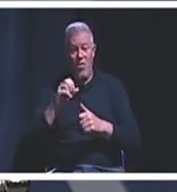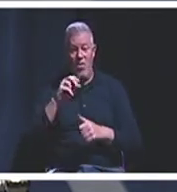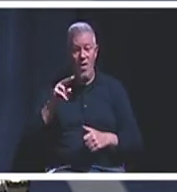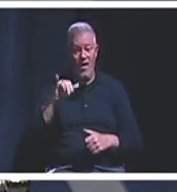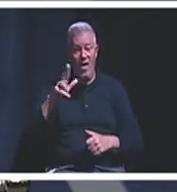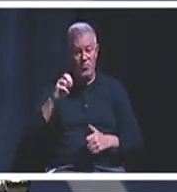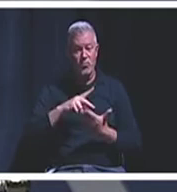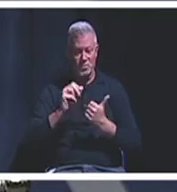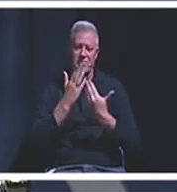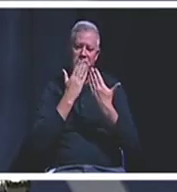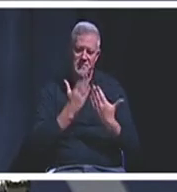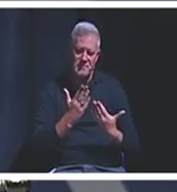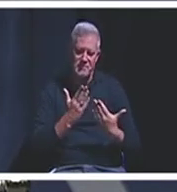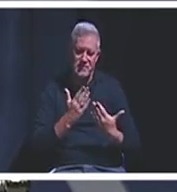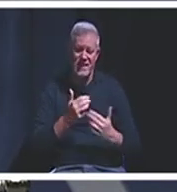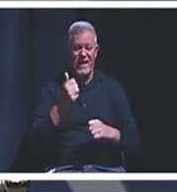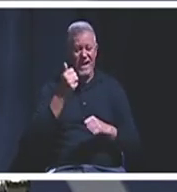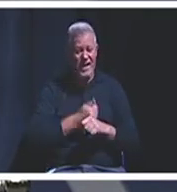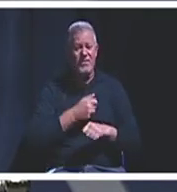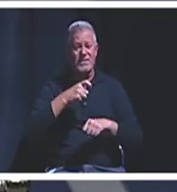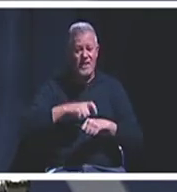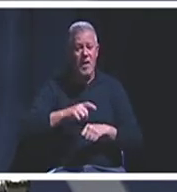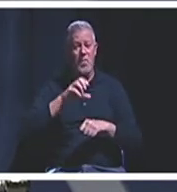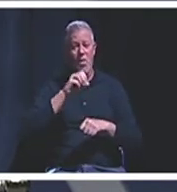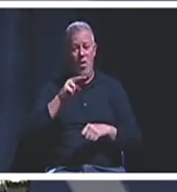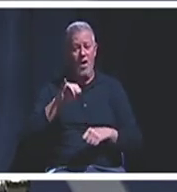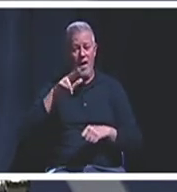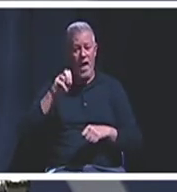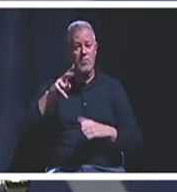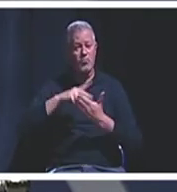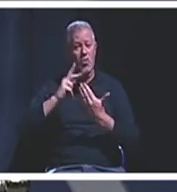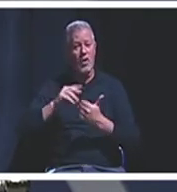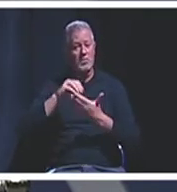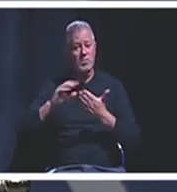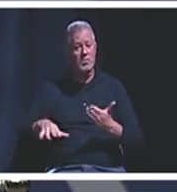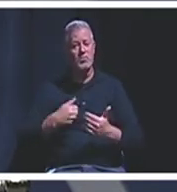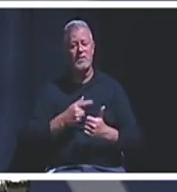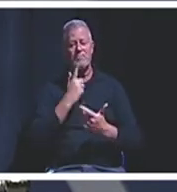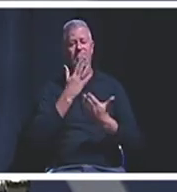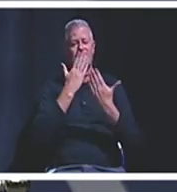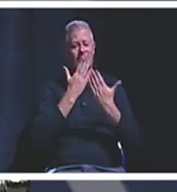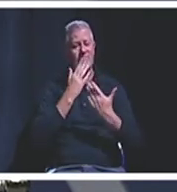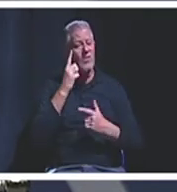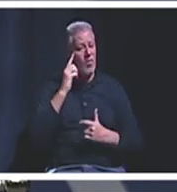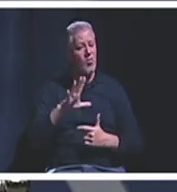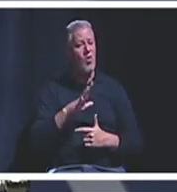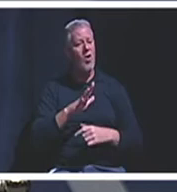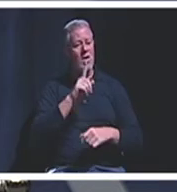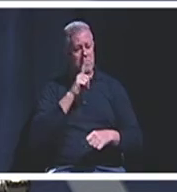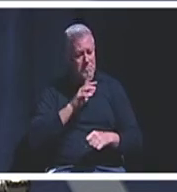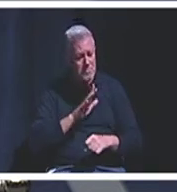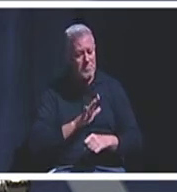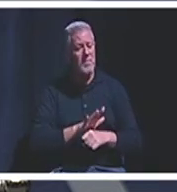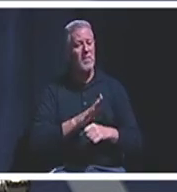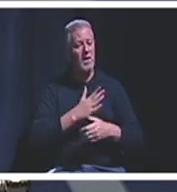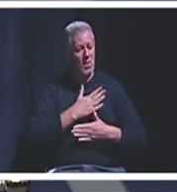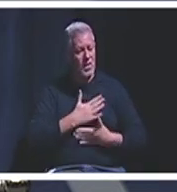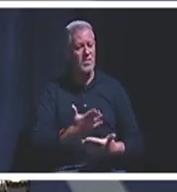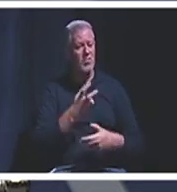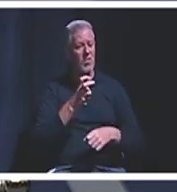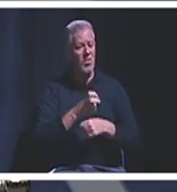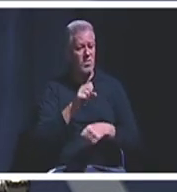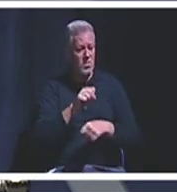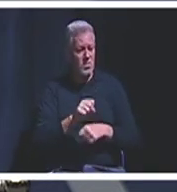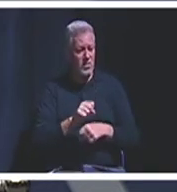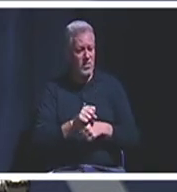programs. Every online program student appreciates your commitment and hard work. Thank you for guiding